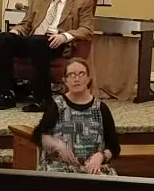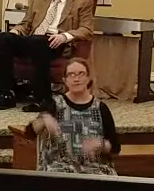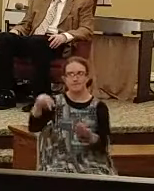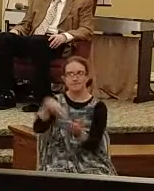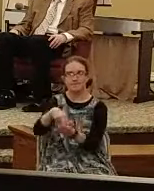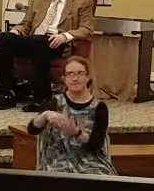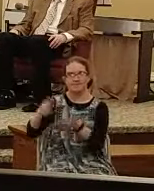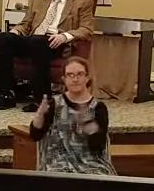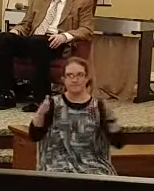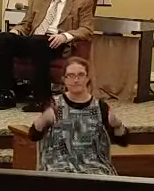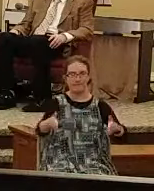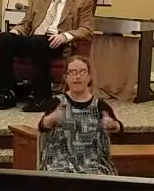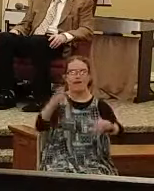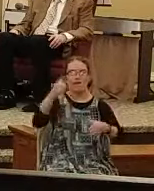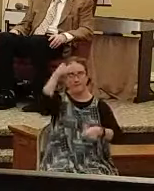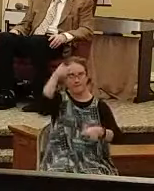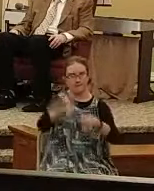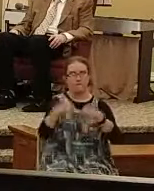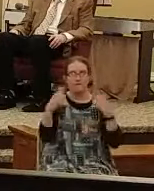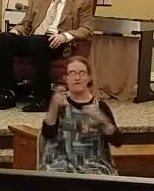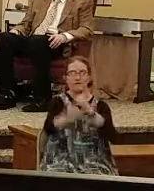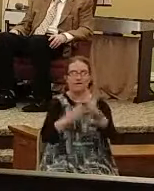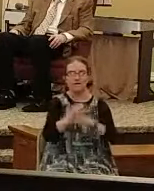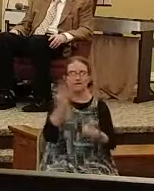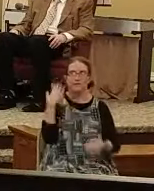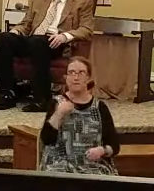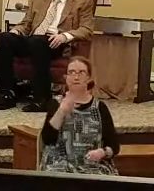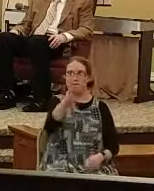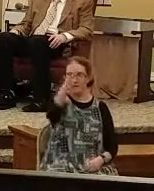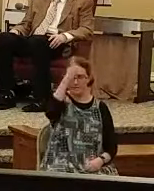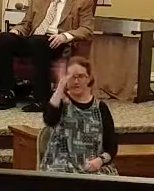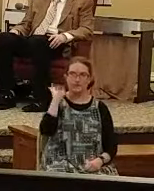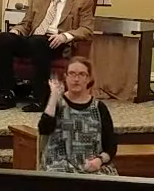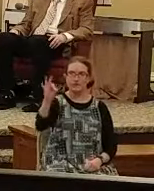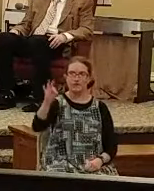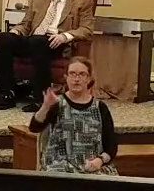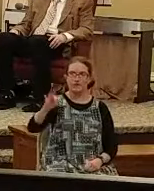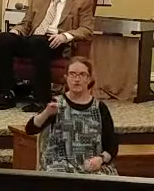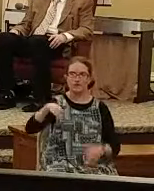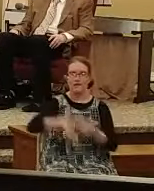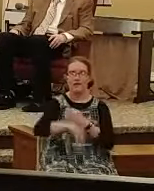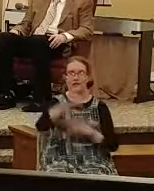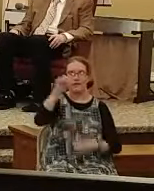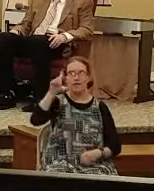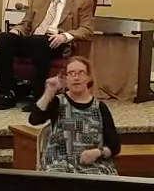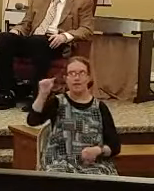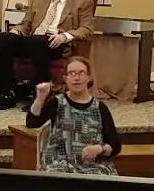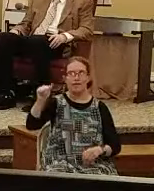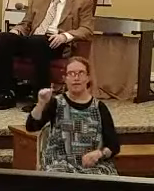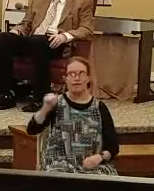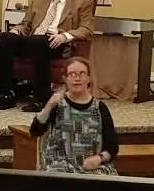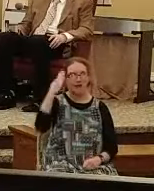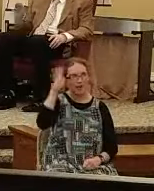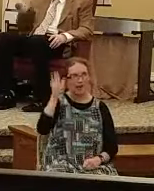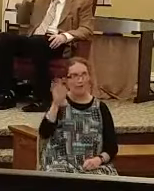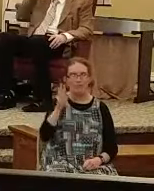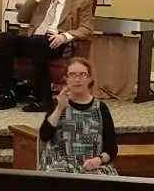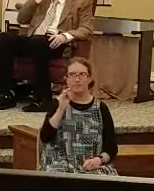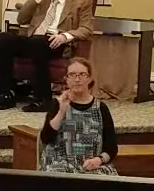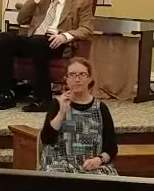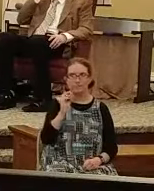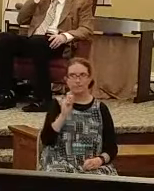I remember several years ago, my dad was preaching over around the Leesville, Louisiana area, and I don't know if anybody knows it,